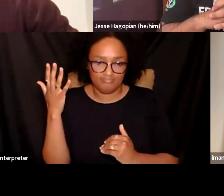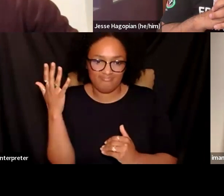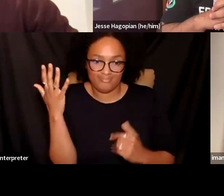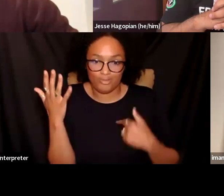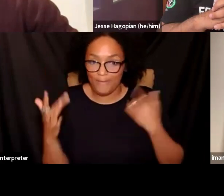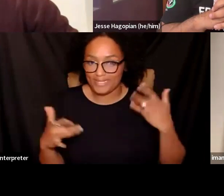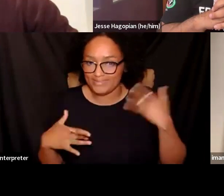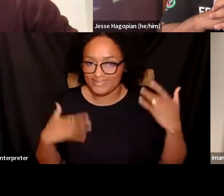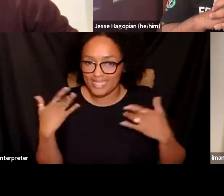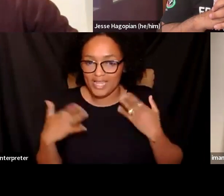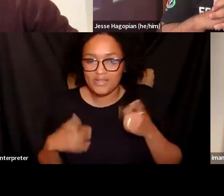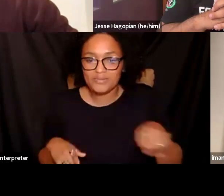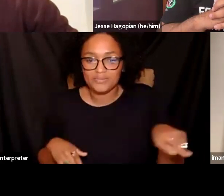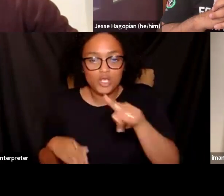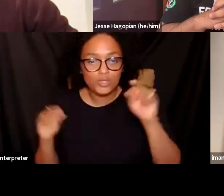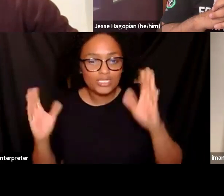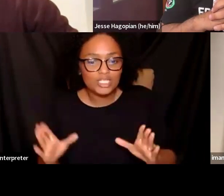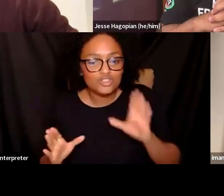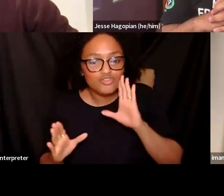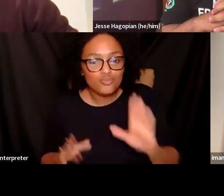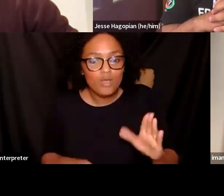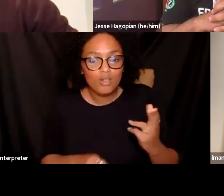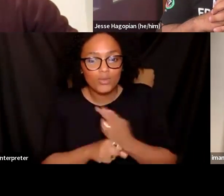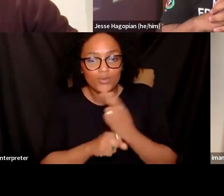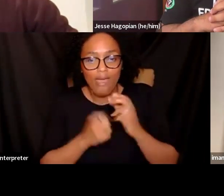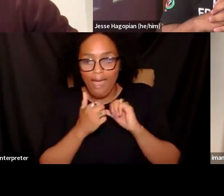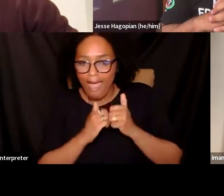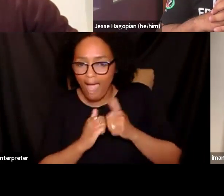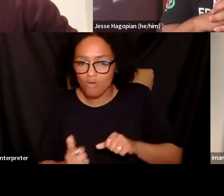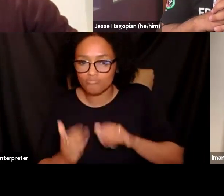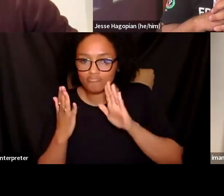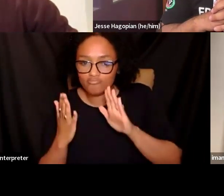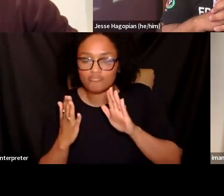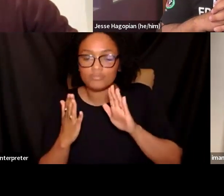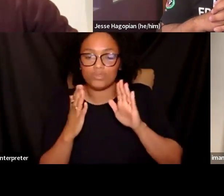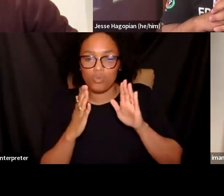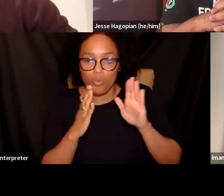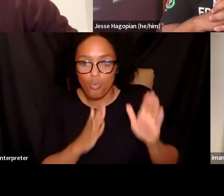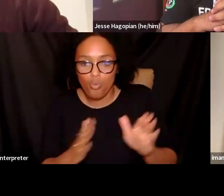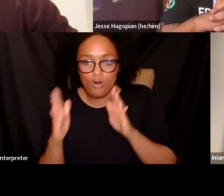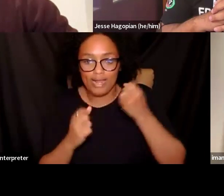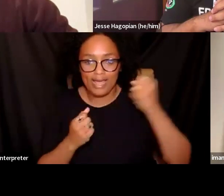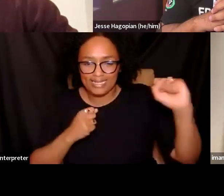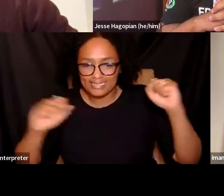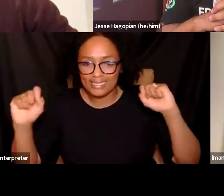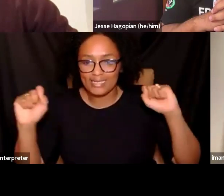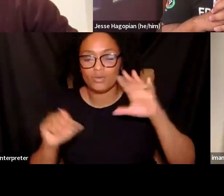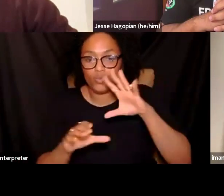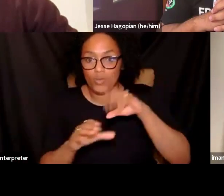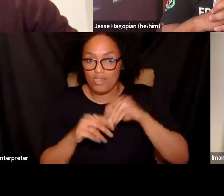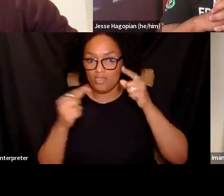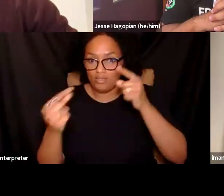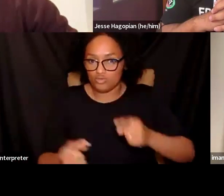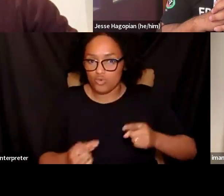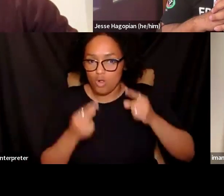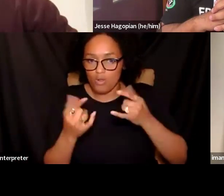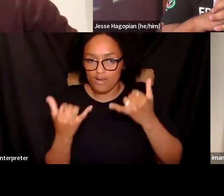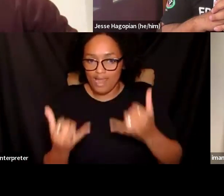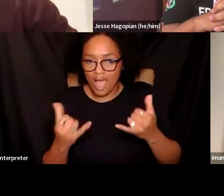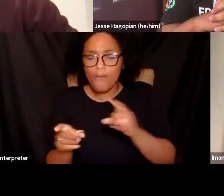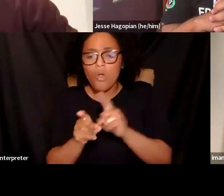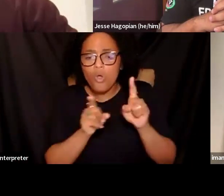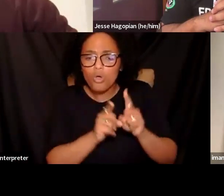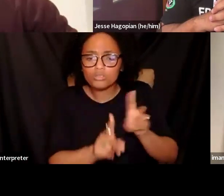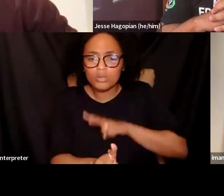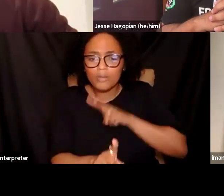only in terms of learning lessons for organizing and the struggle, but also how they use these in their classroom to